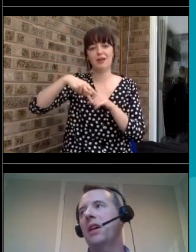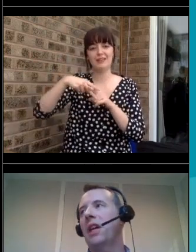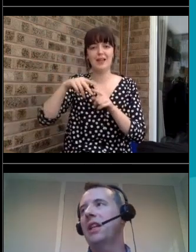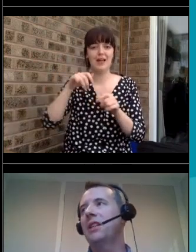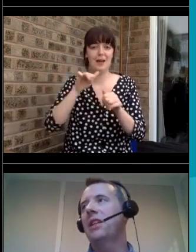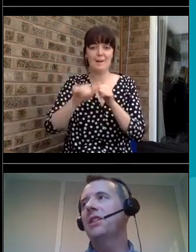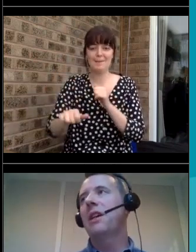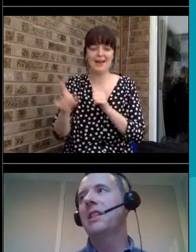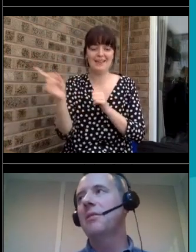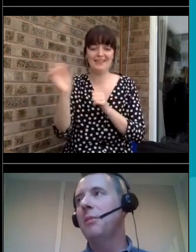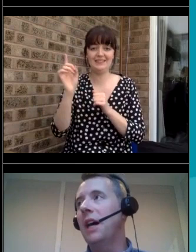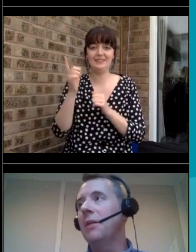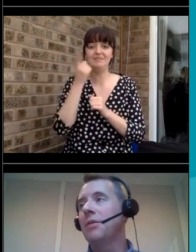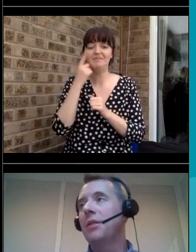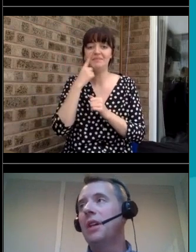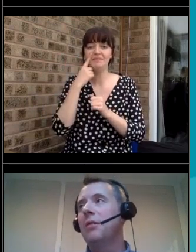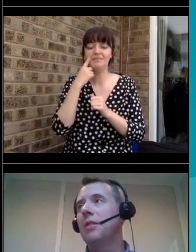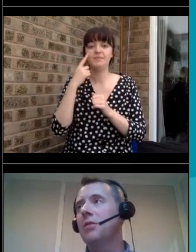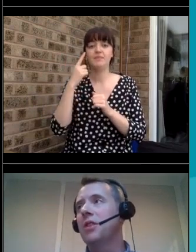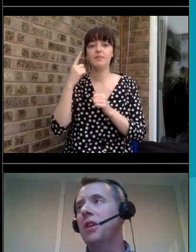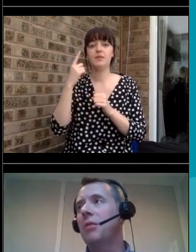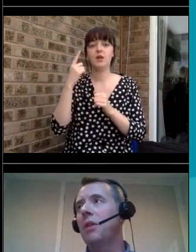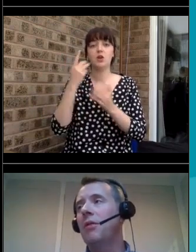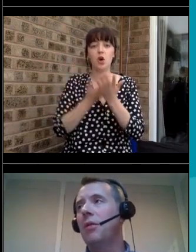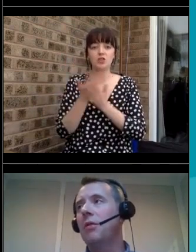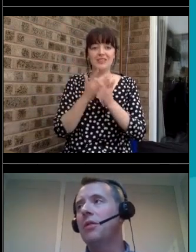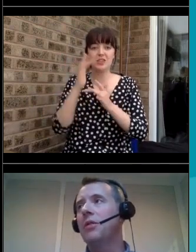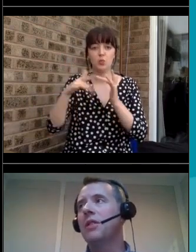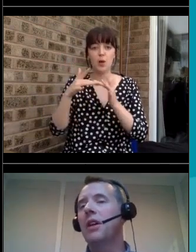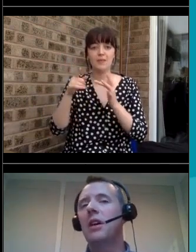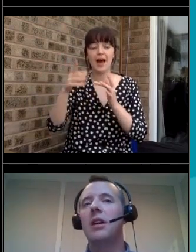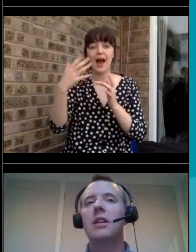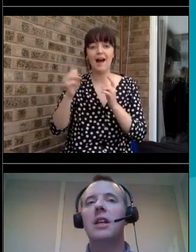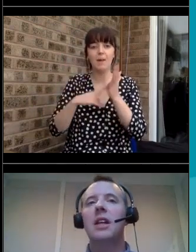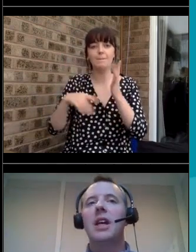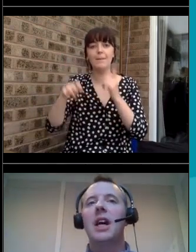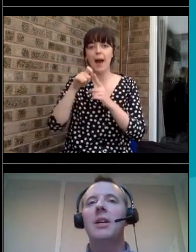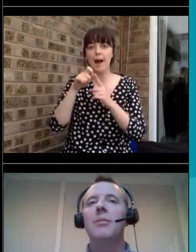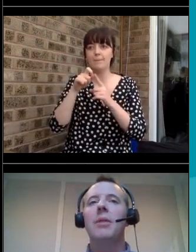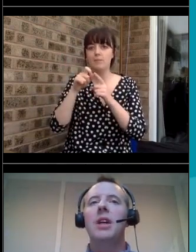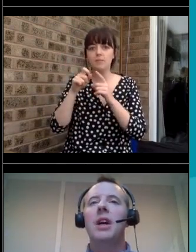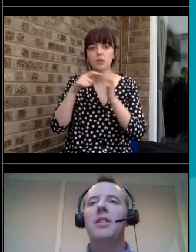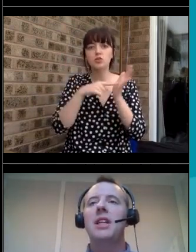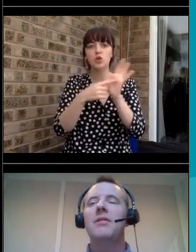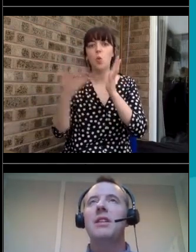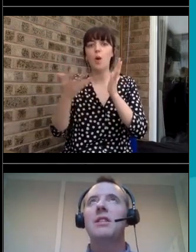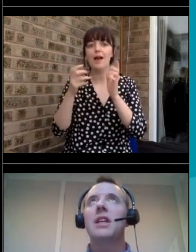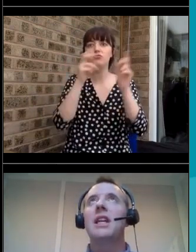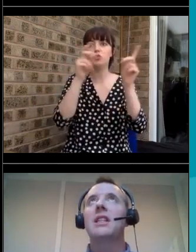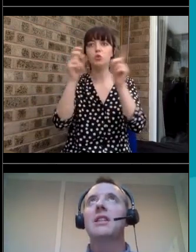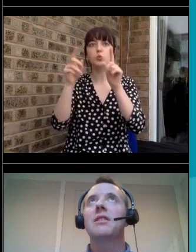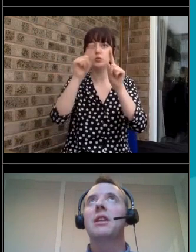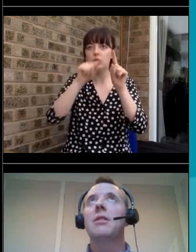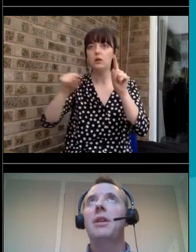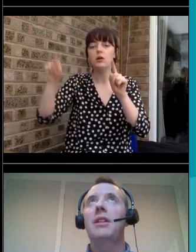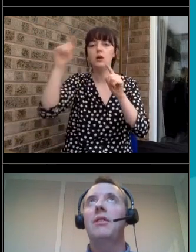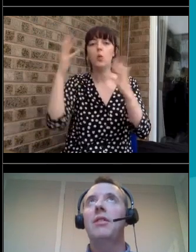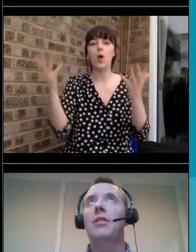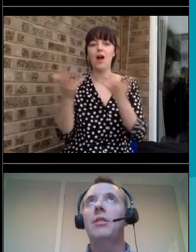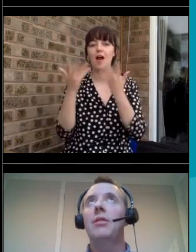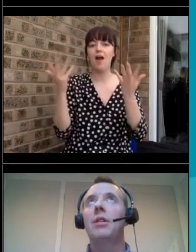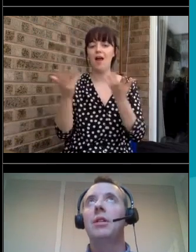consultation website, and there's an interactive map which will show you where all the routes are. I think it's fair to say it doesn't